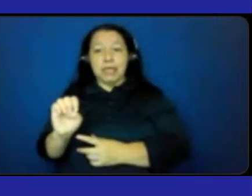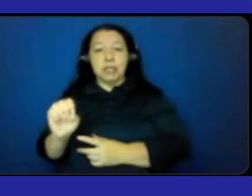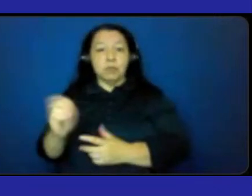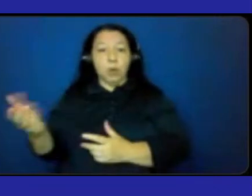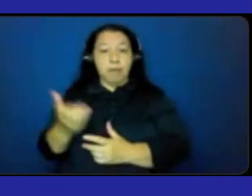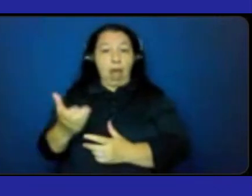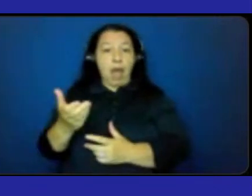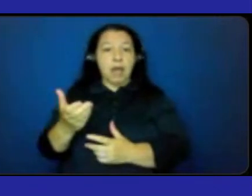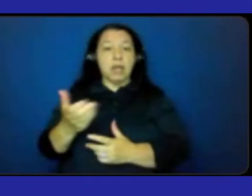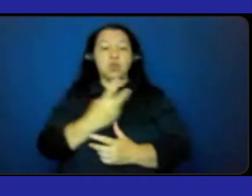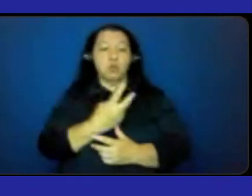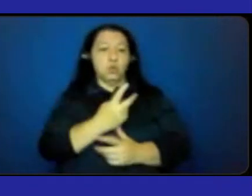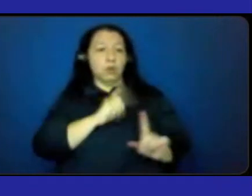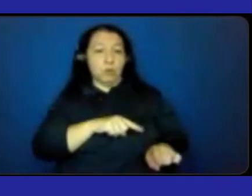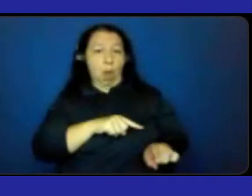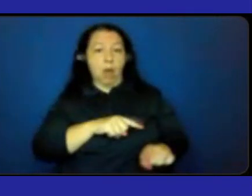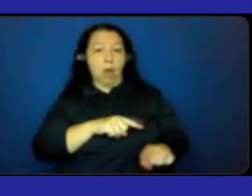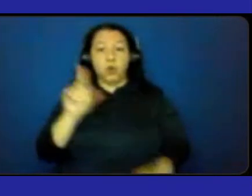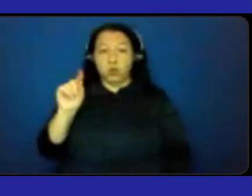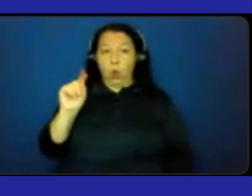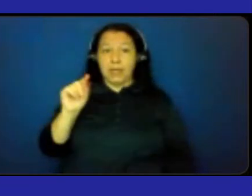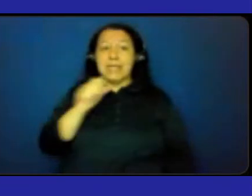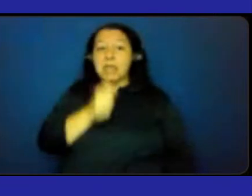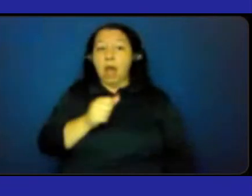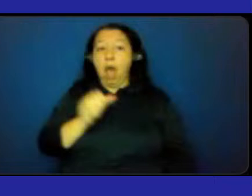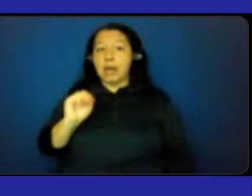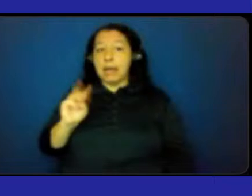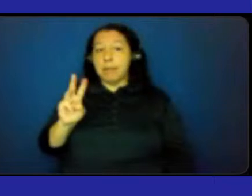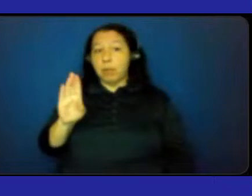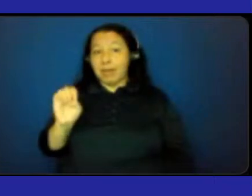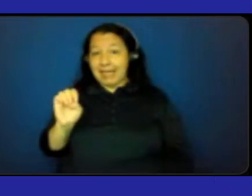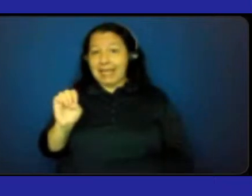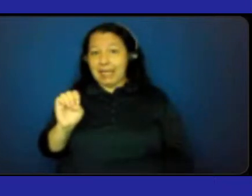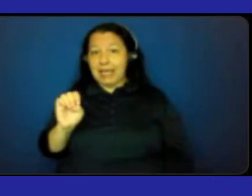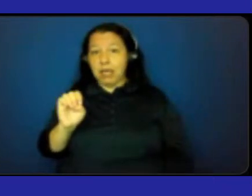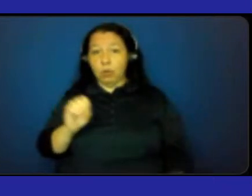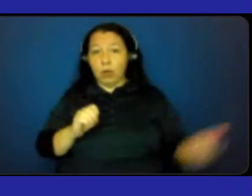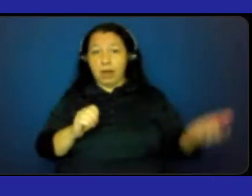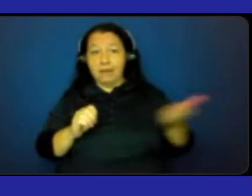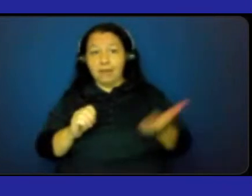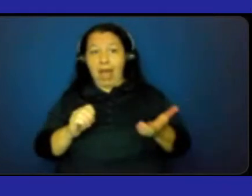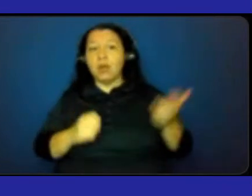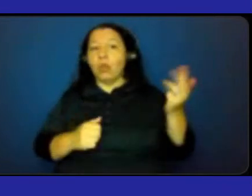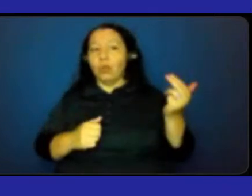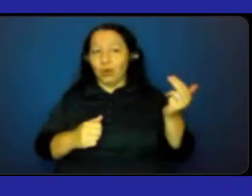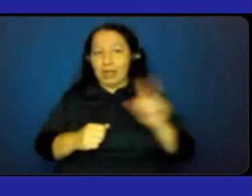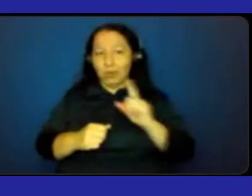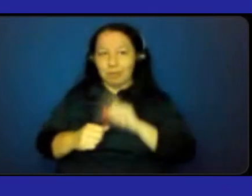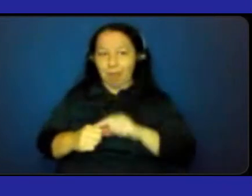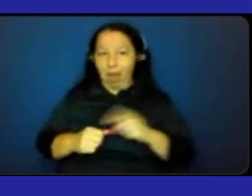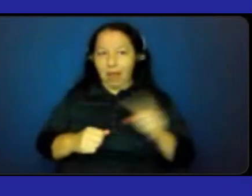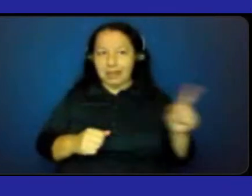20 non-MWBEs were invited and 13 responded. On the bottom,